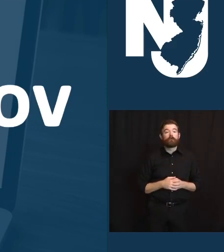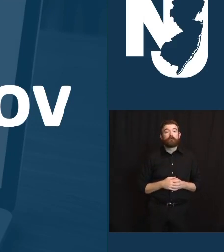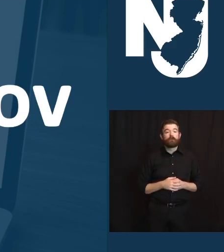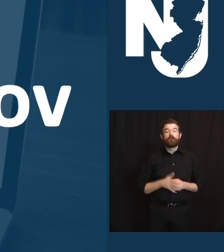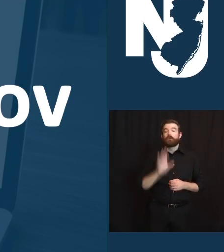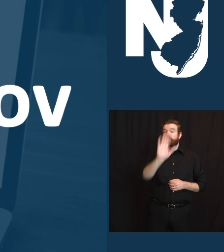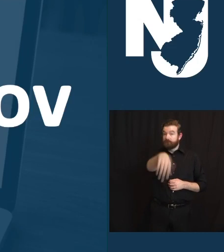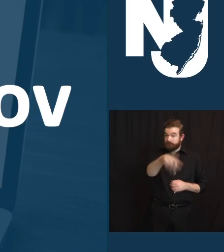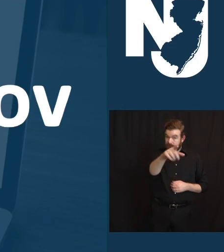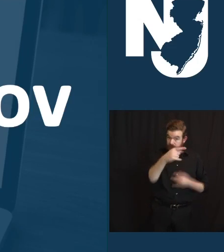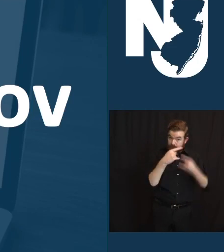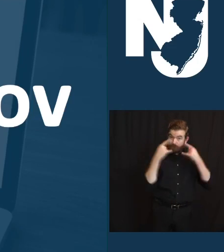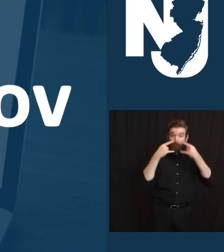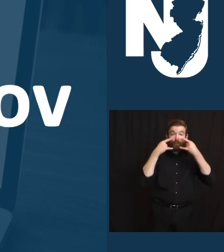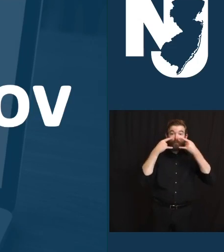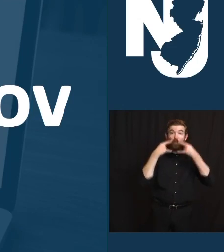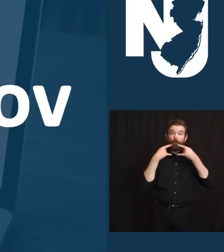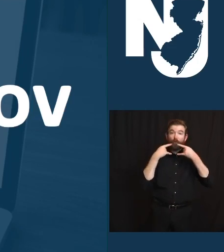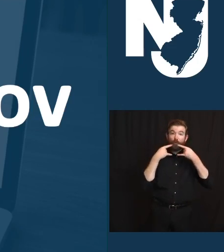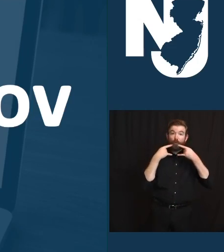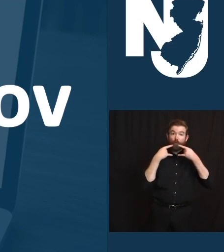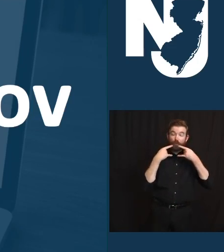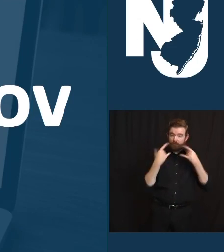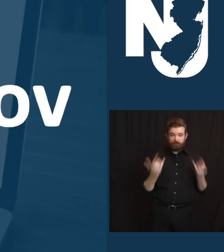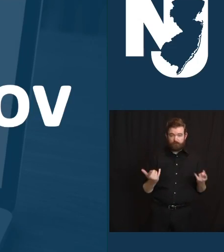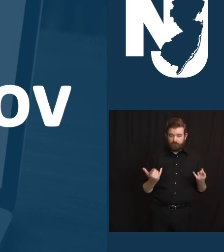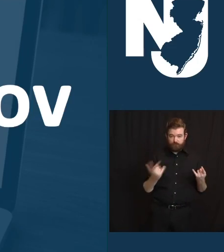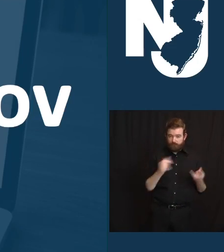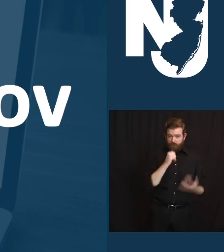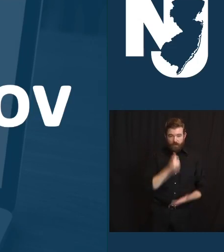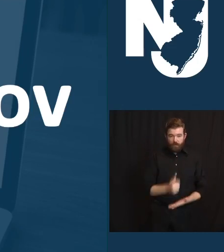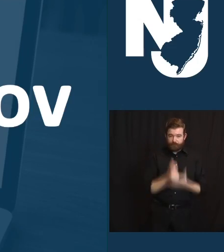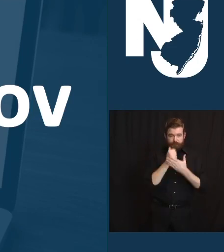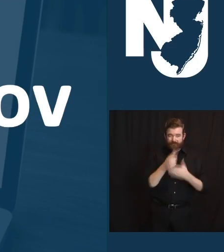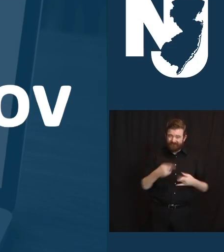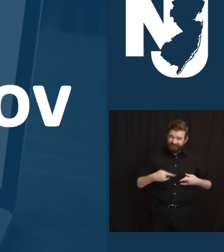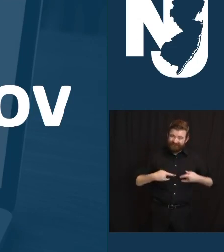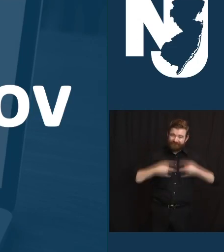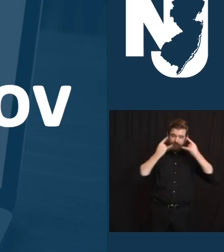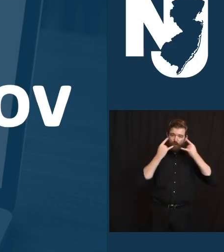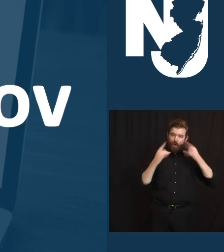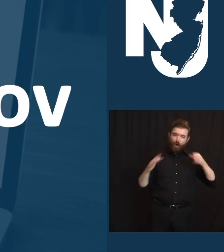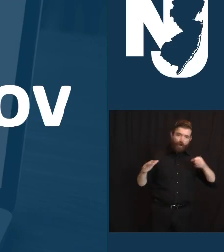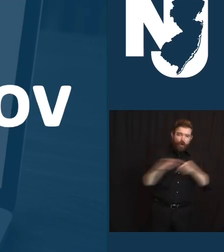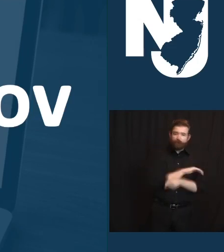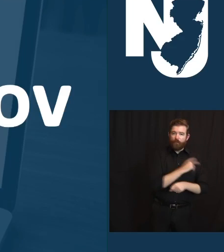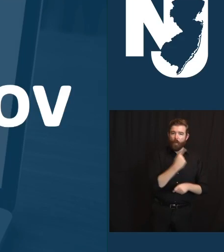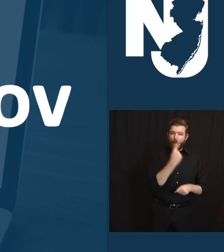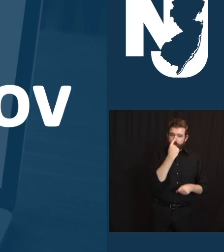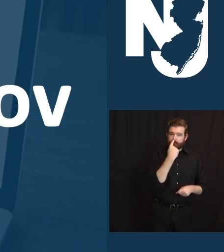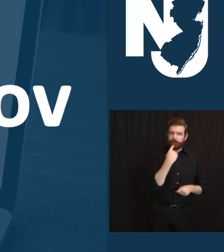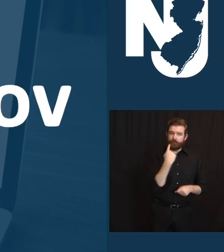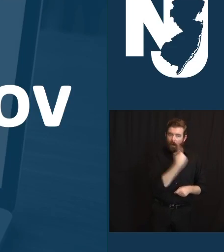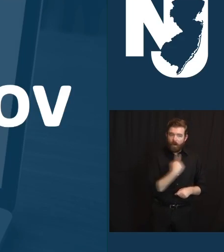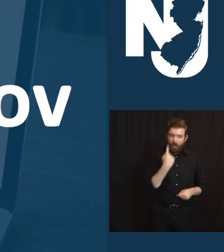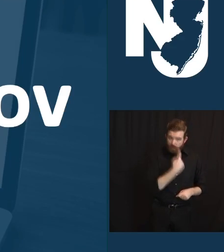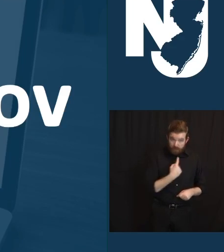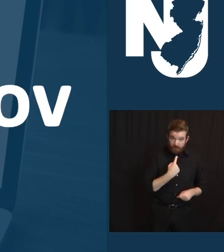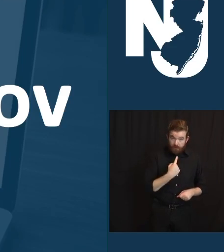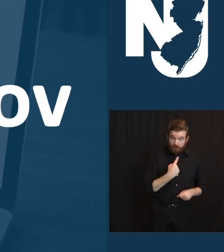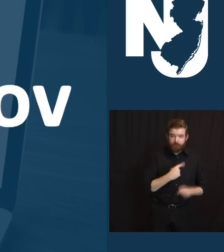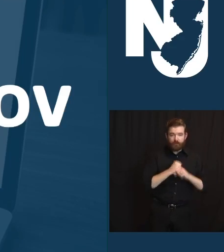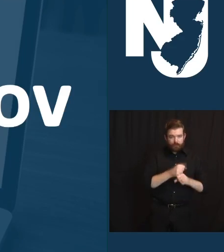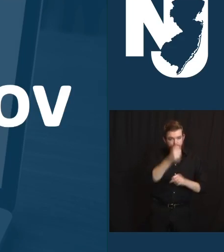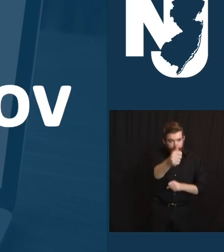A face covering is how you protect others, especially if you are asymptomatic and have not gotten tested.